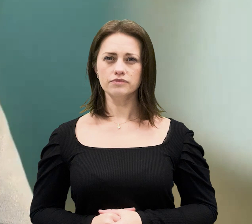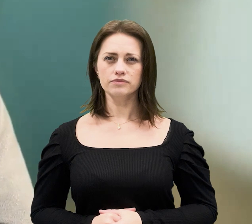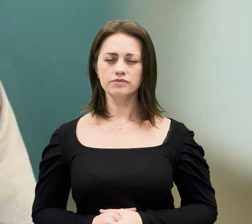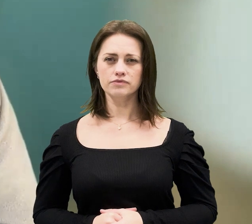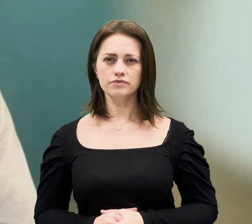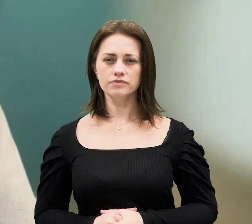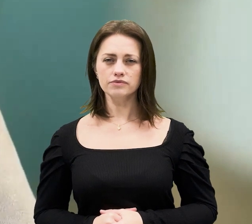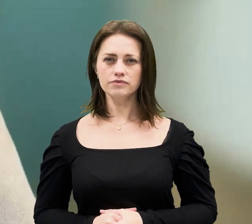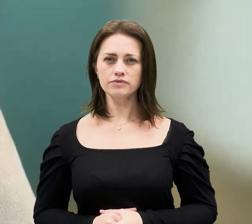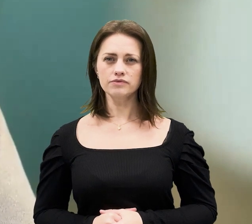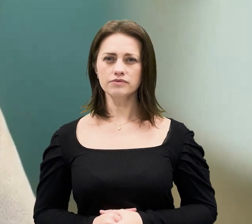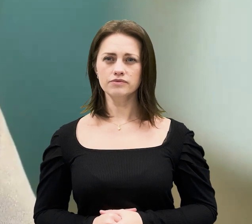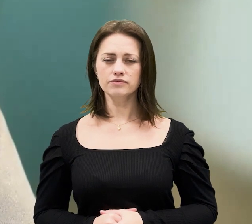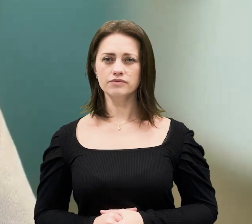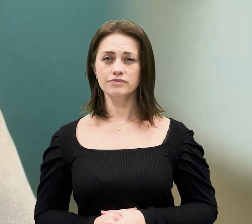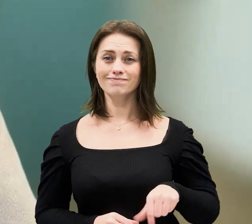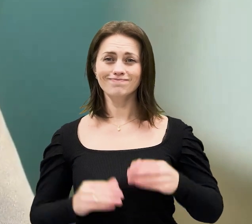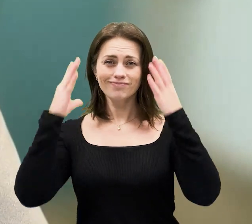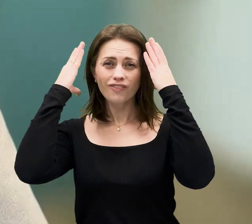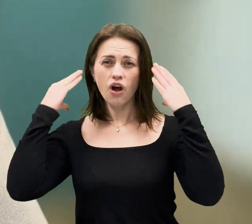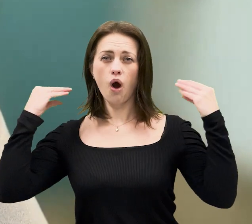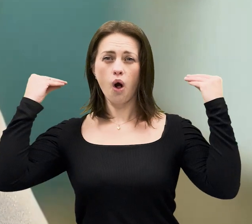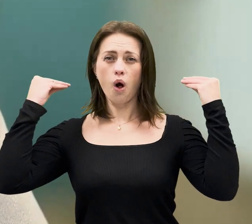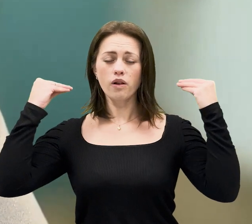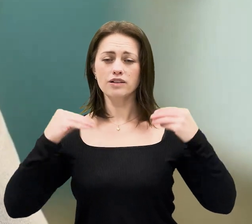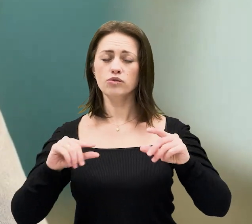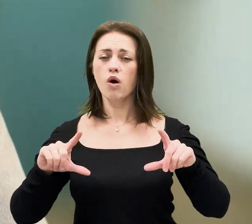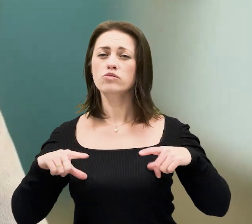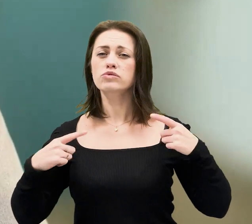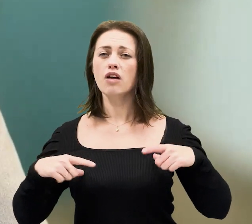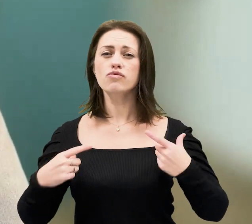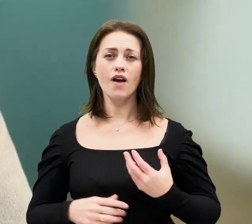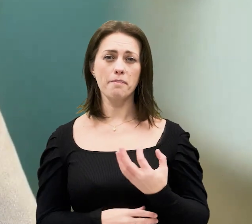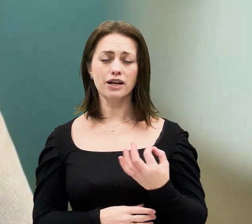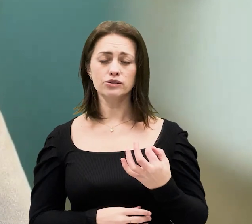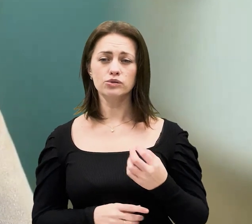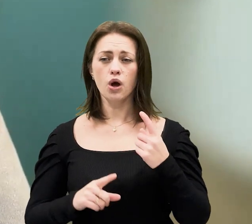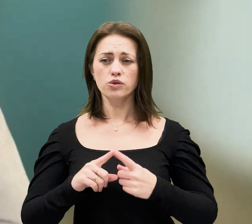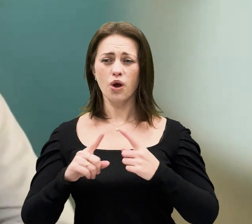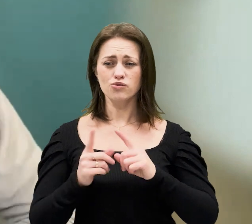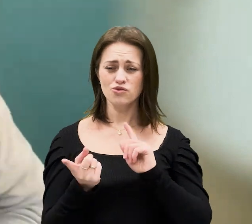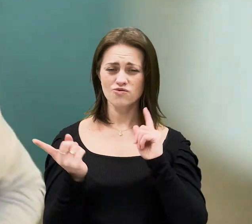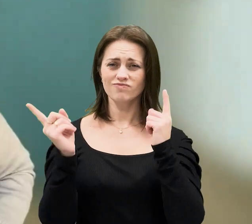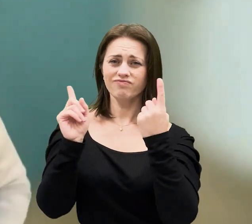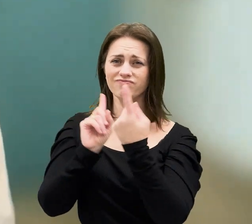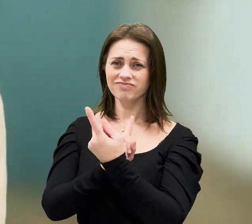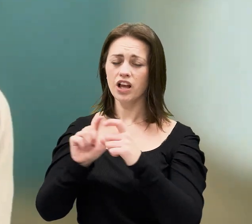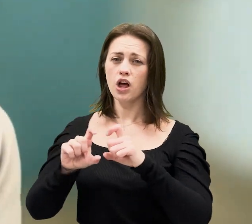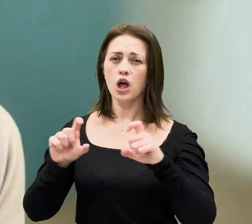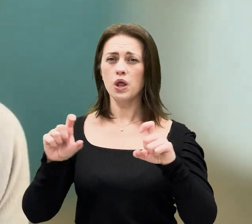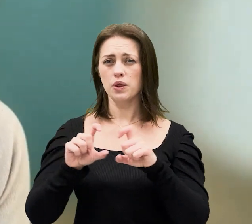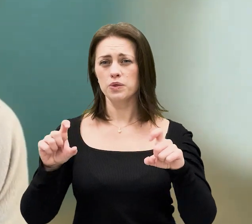for right wing. So here in the Netherlands, we experience at this moment counter